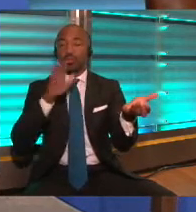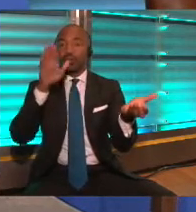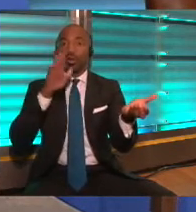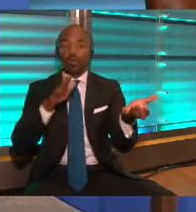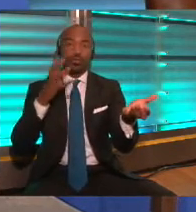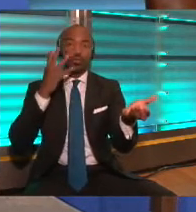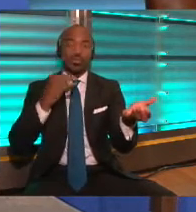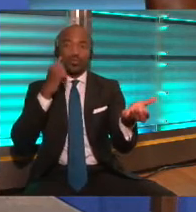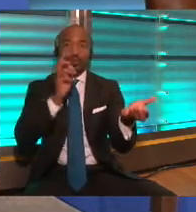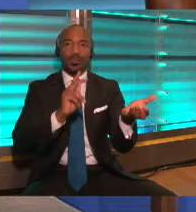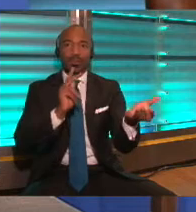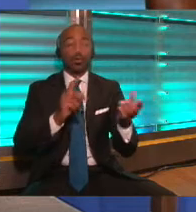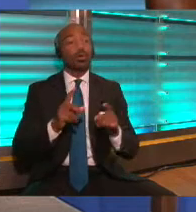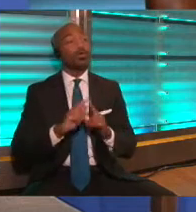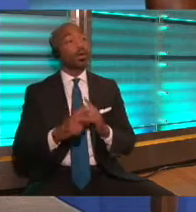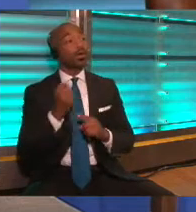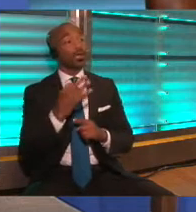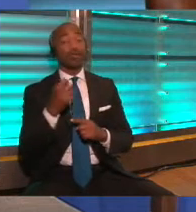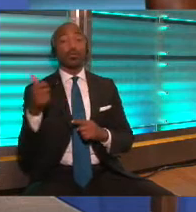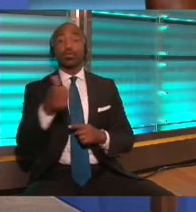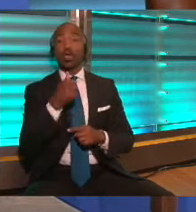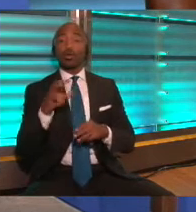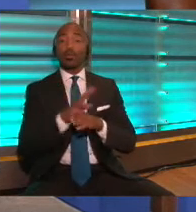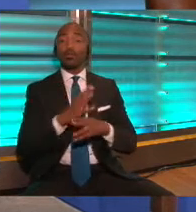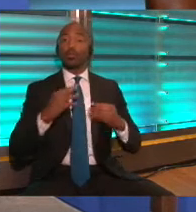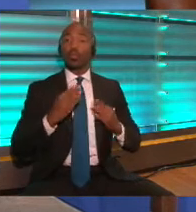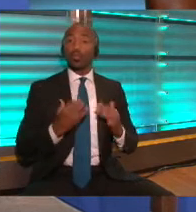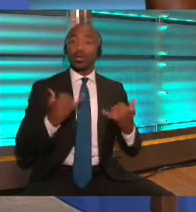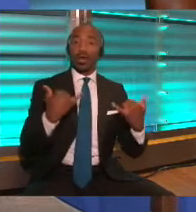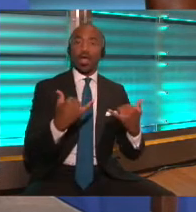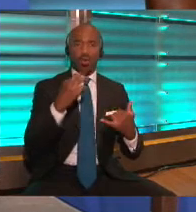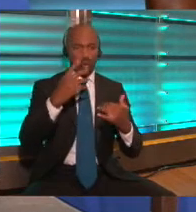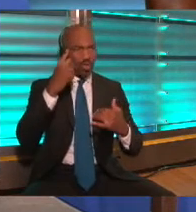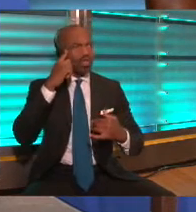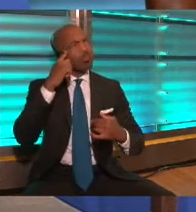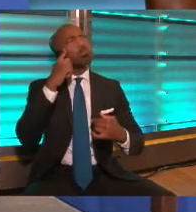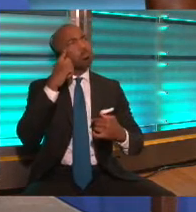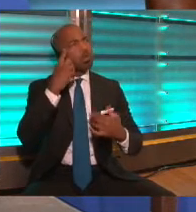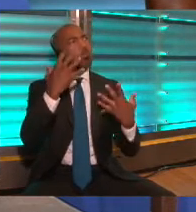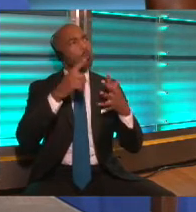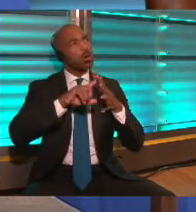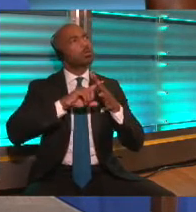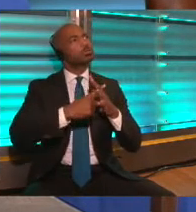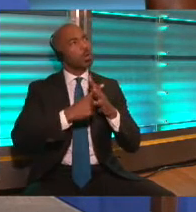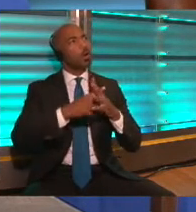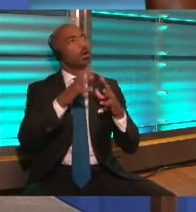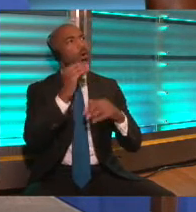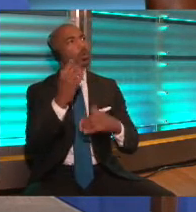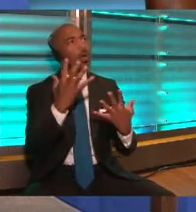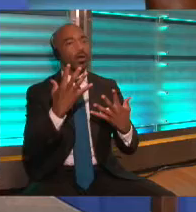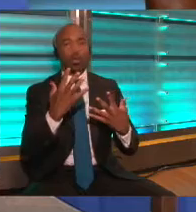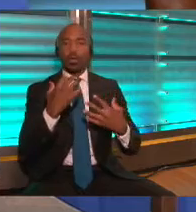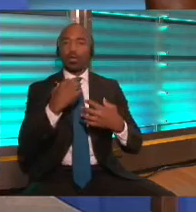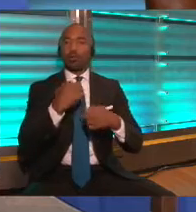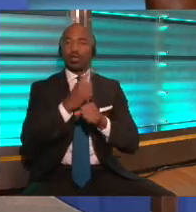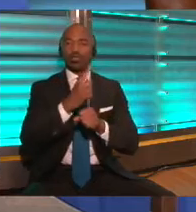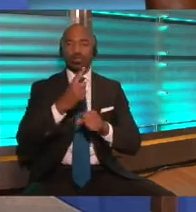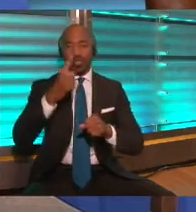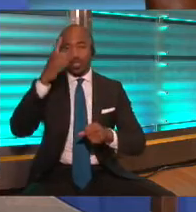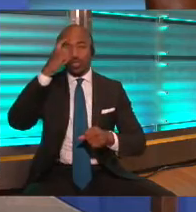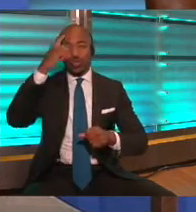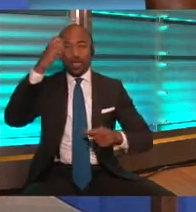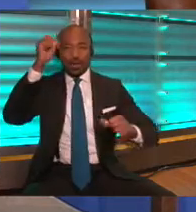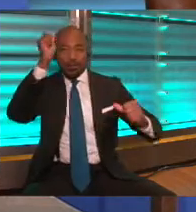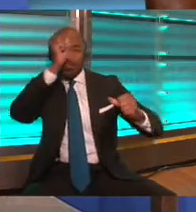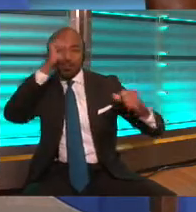thought. If you are an entrepreneur now, or you're thinking about starting a company, dream big and make a difference.